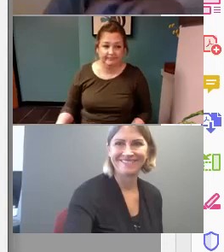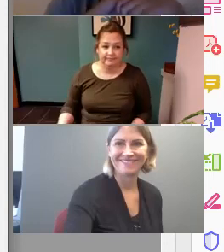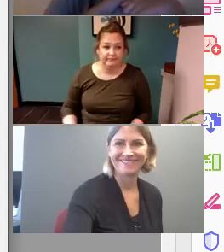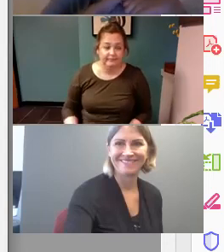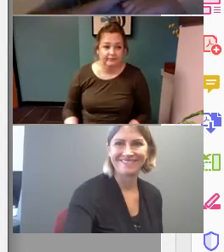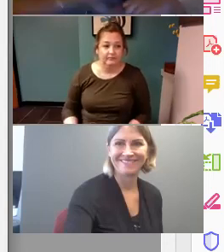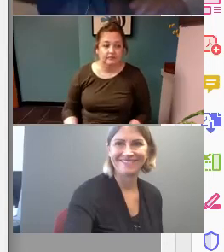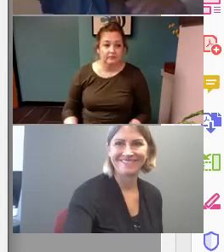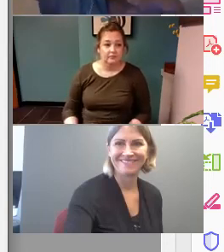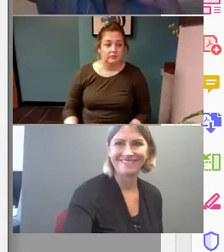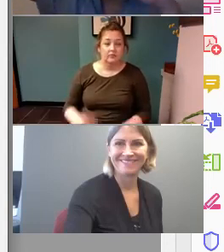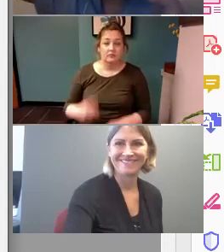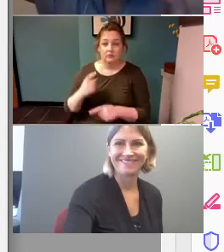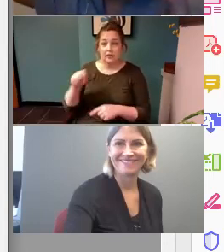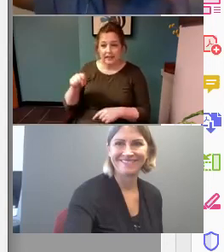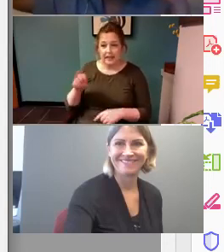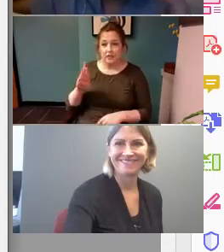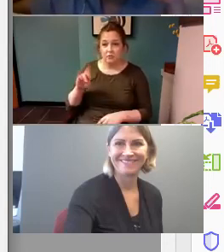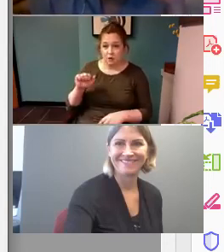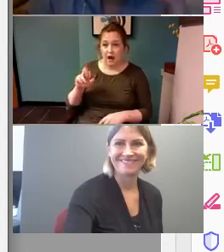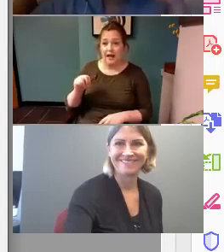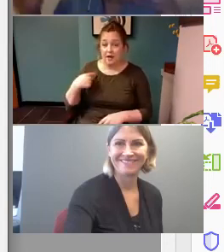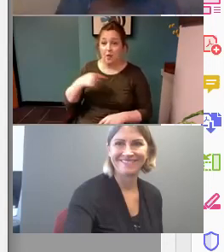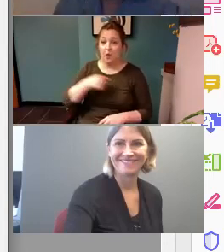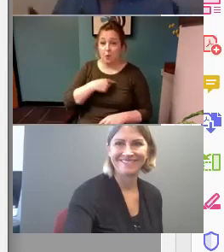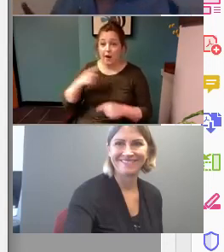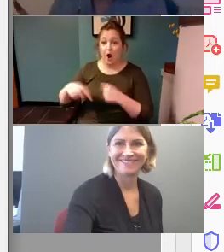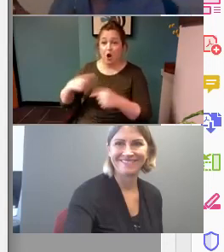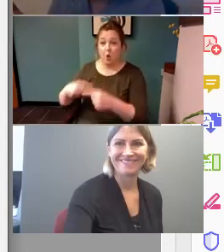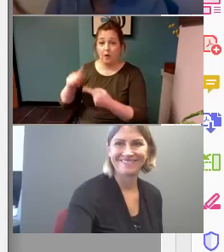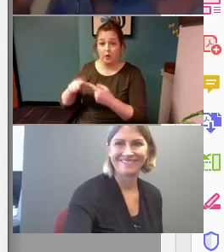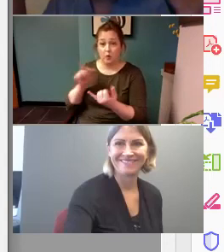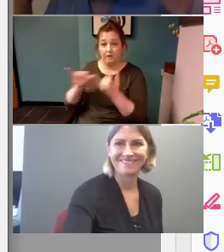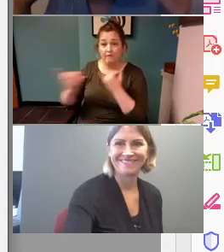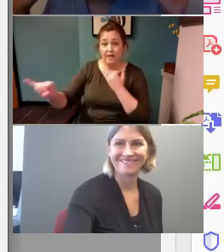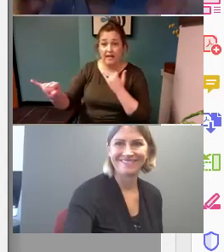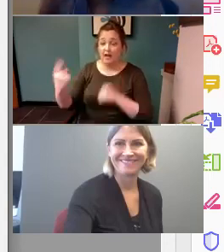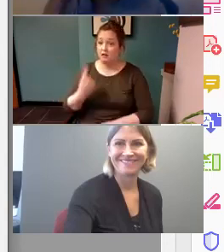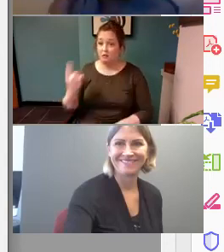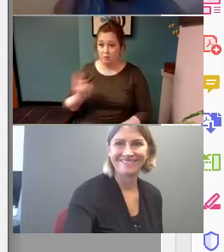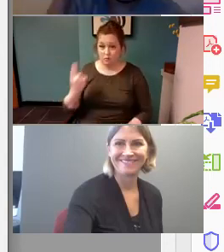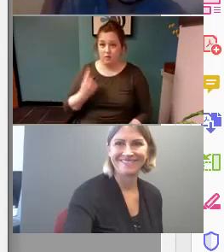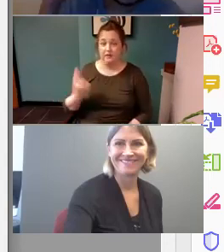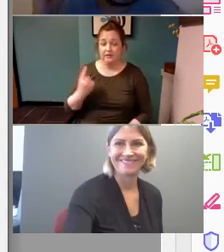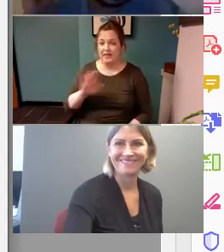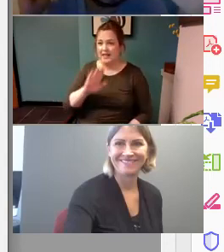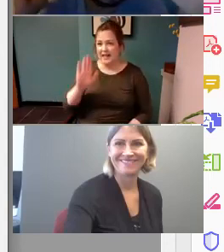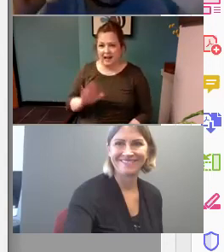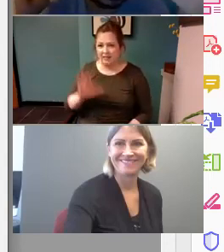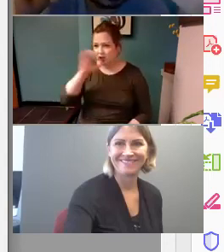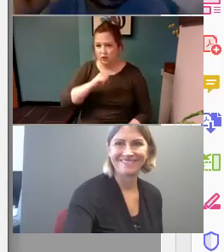Yes, Brian, we are going to infinity all the time. We are never considering n equals to 10 because who